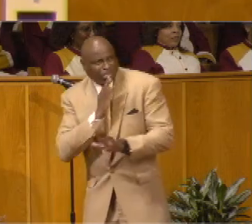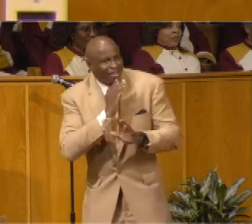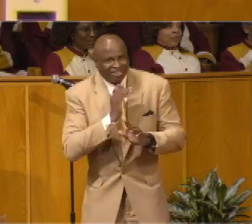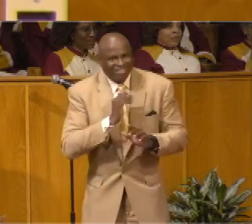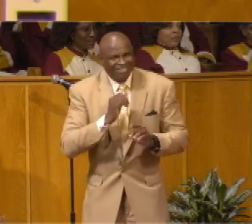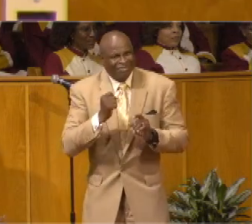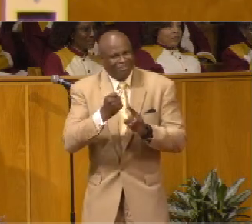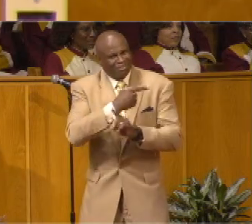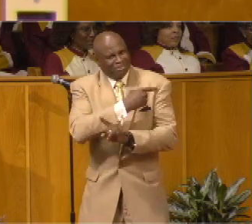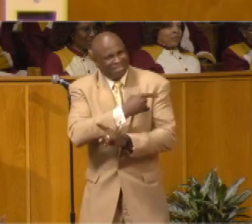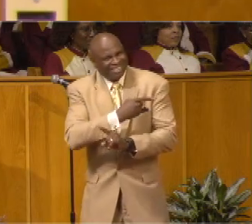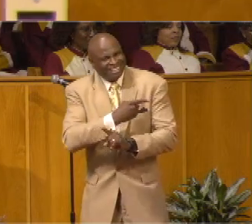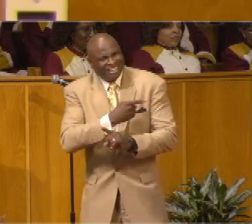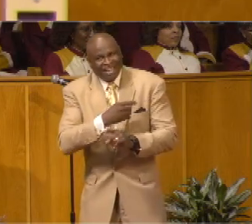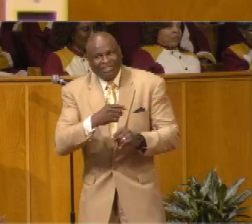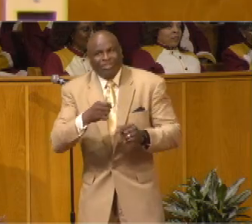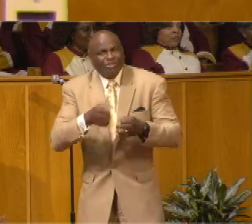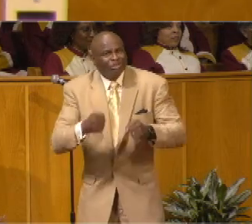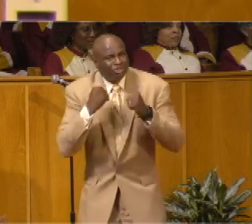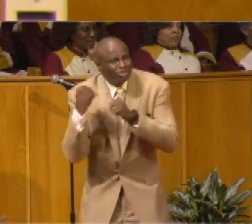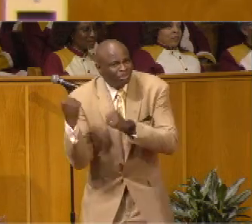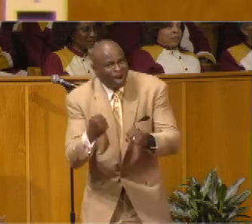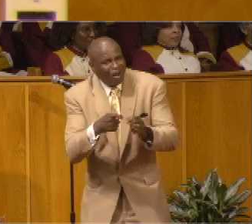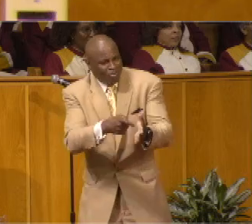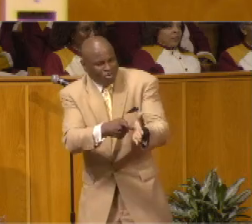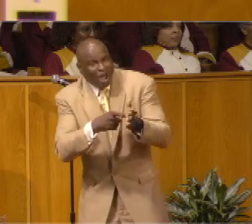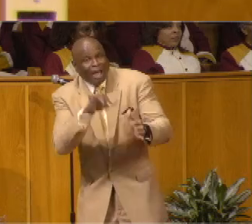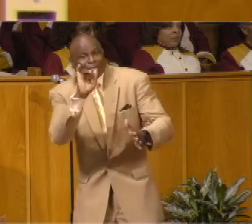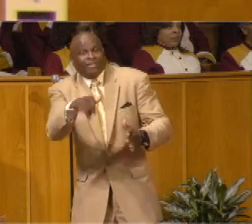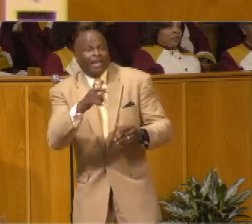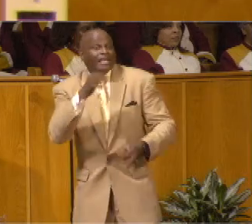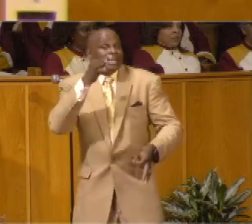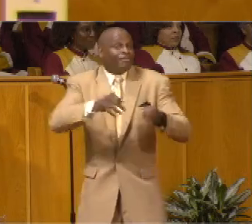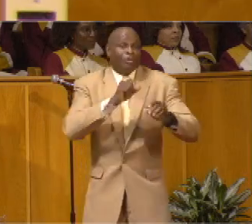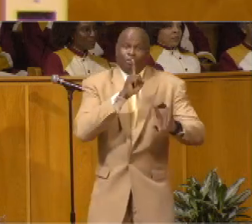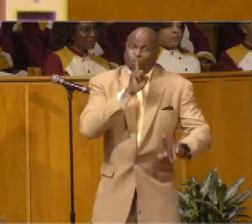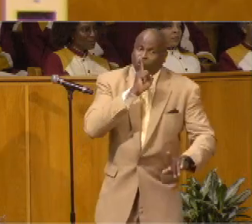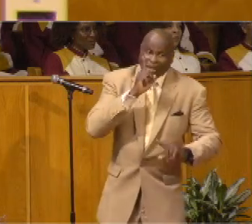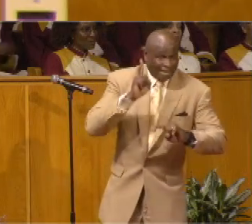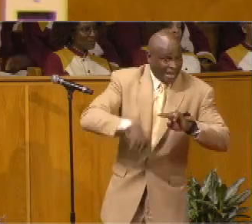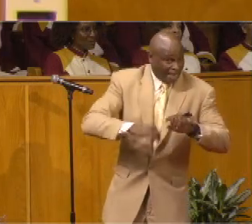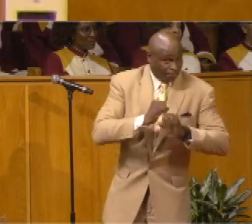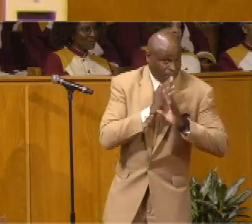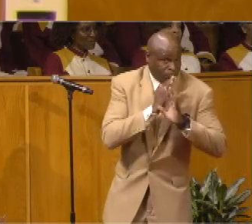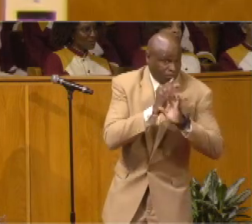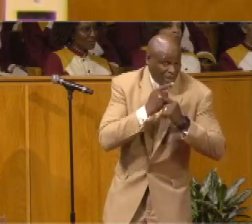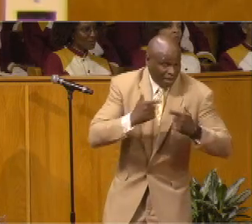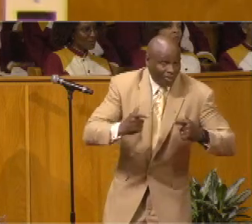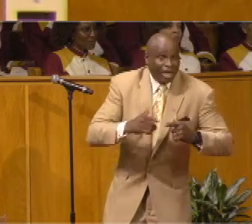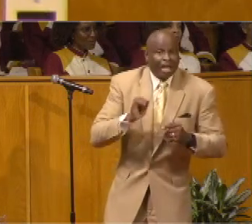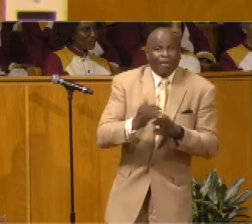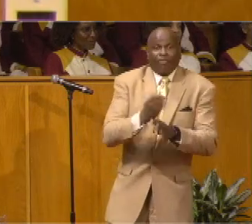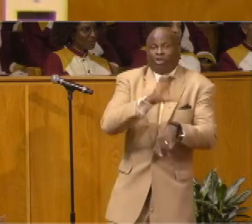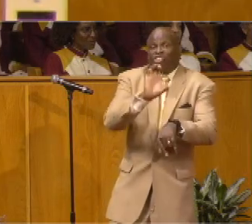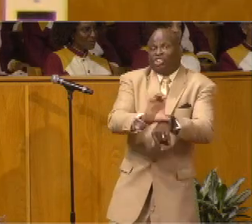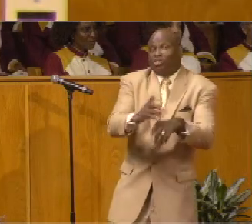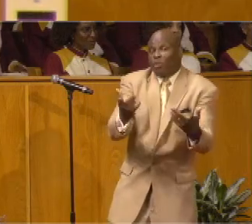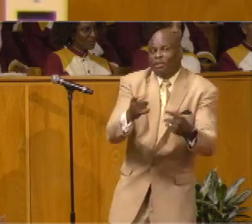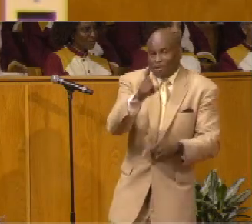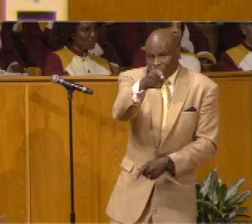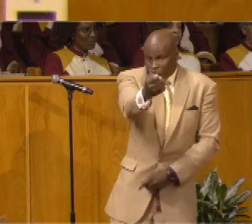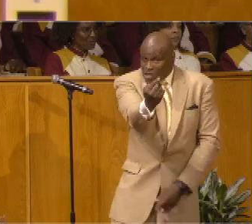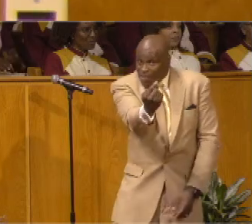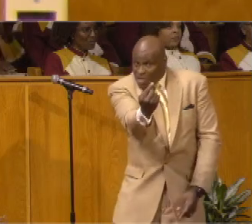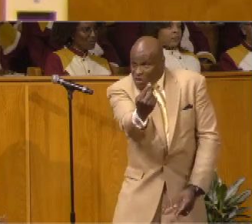happened? There's such an emphasis on it that in some traditions, they believe that if you do not speak in tongues, that before church is over, they will take